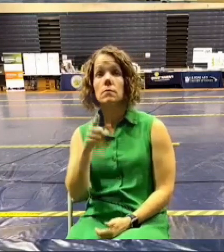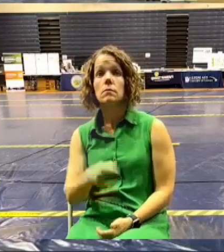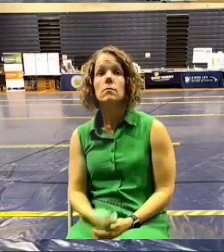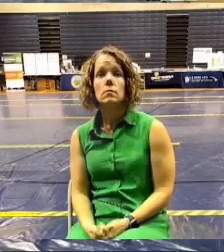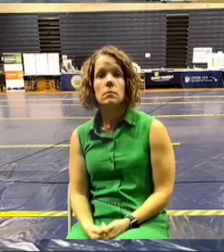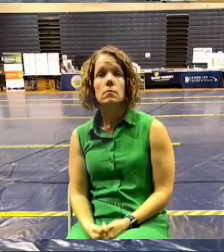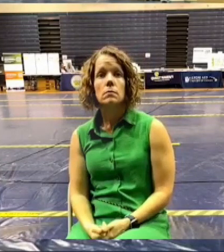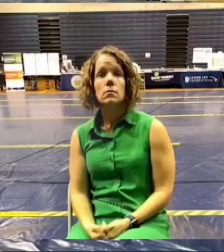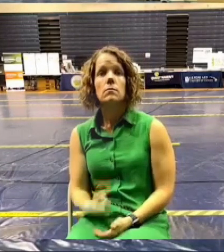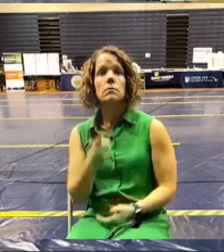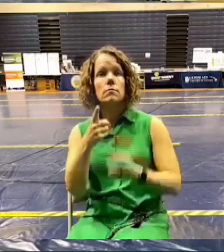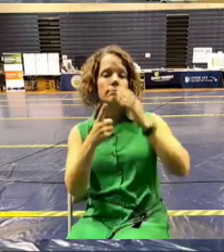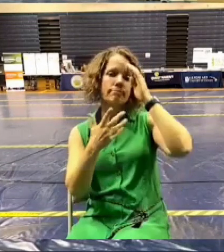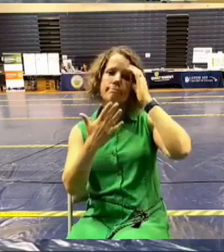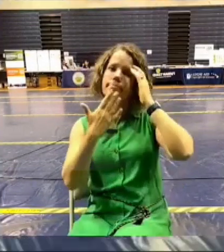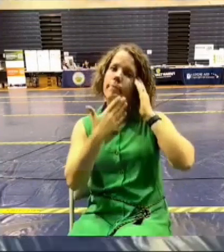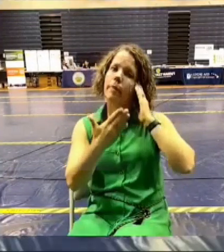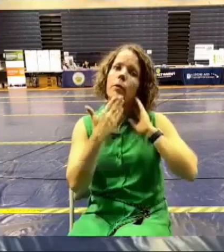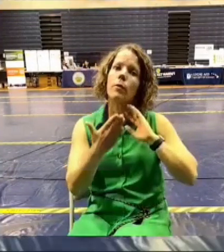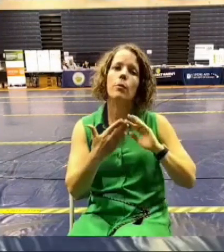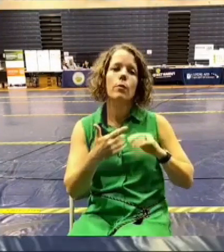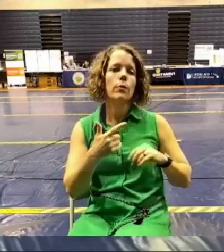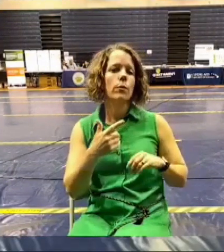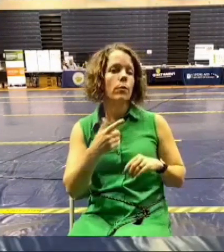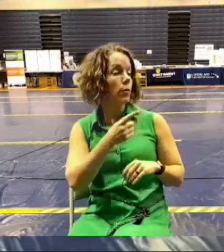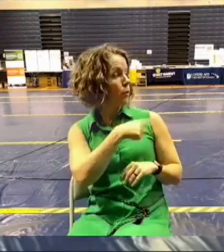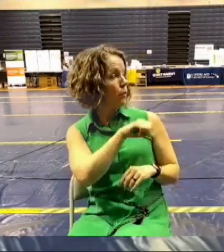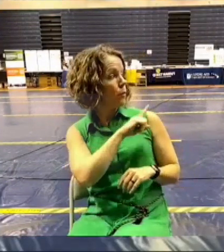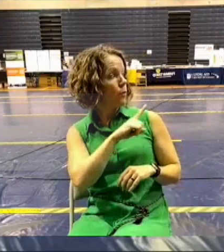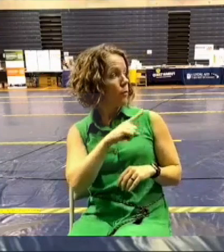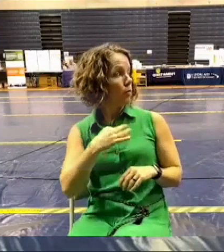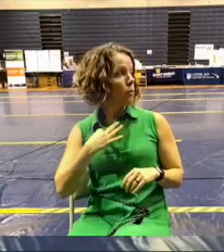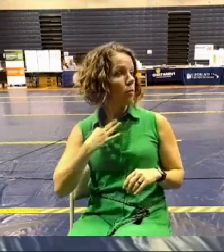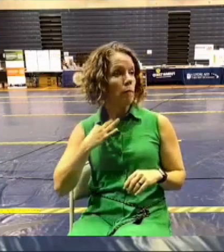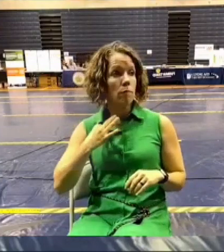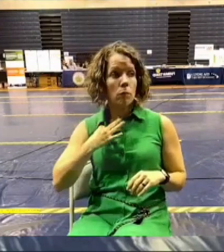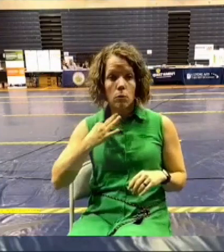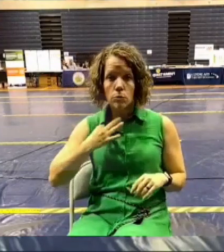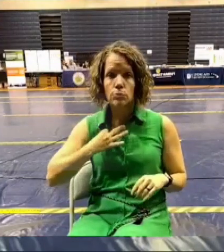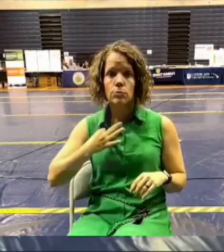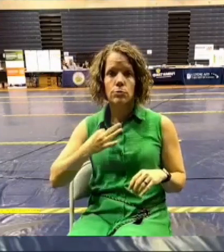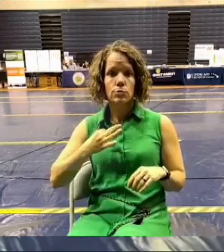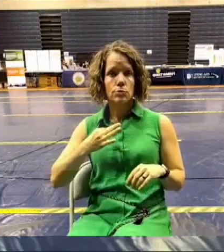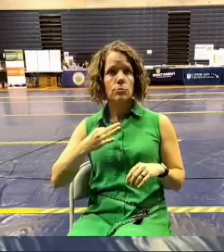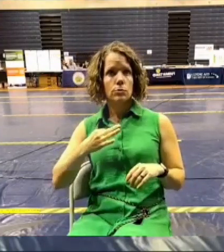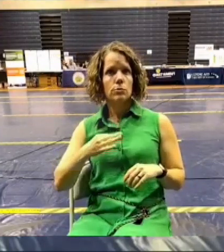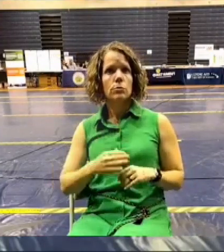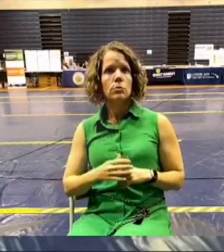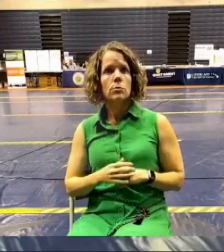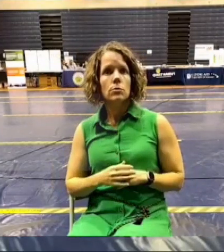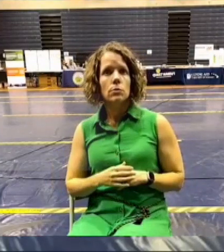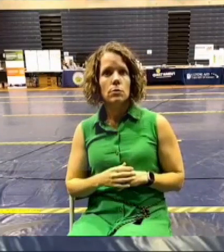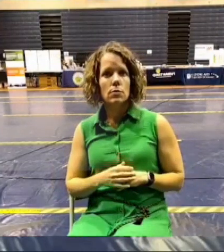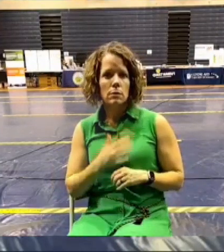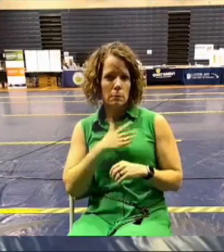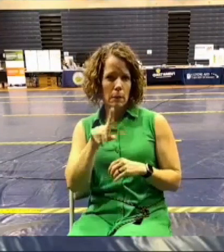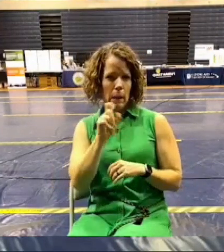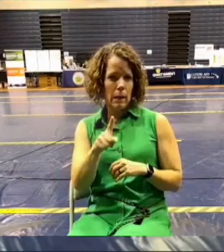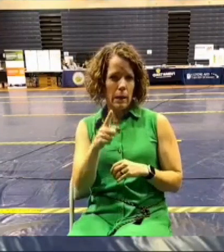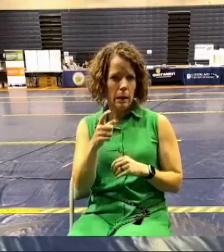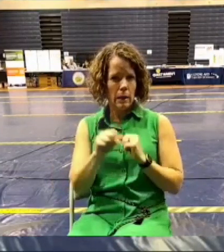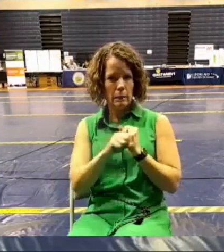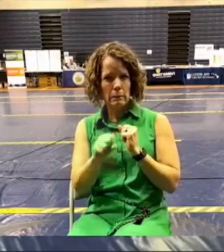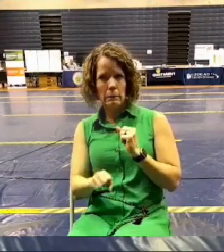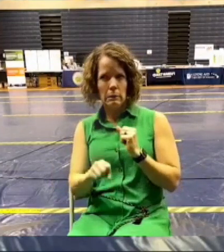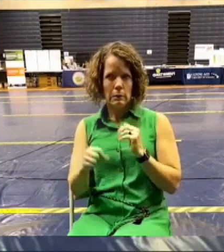Thank you, and I appreciate everybody's volunteer work and all the work that everyone's doing. This is a bit of a long question, so